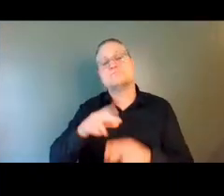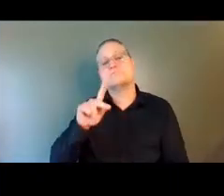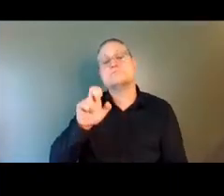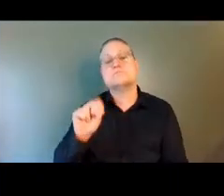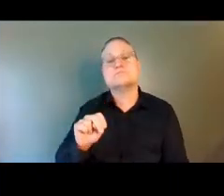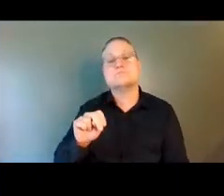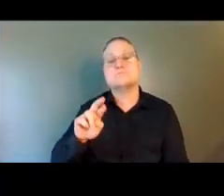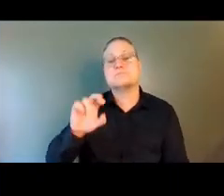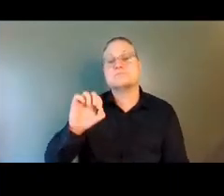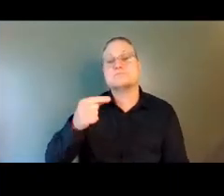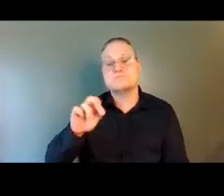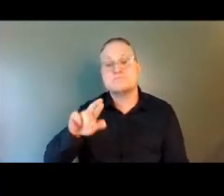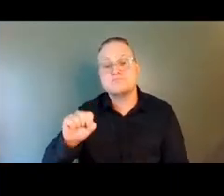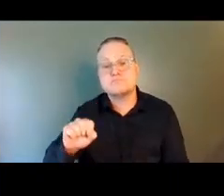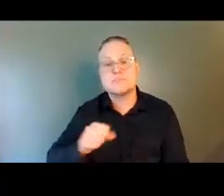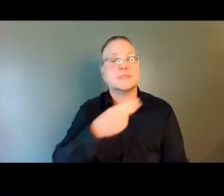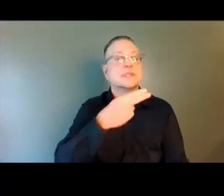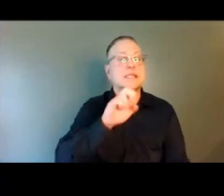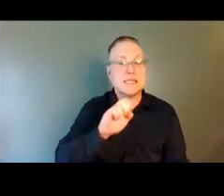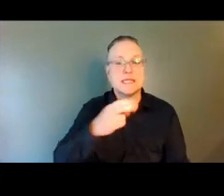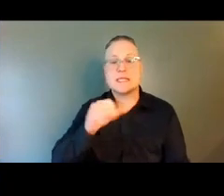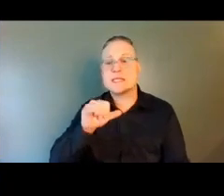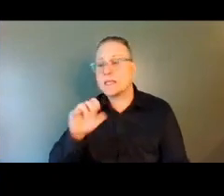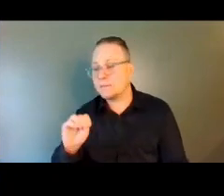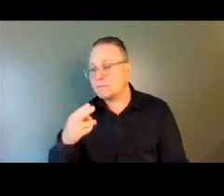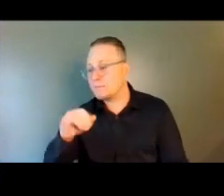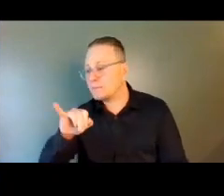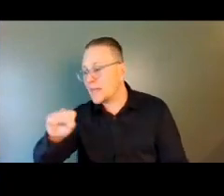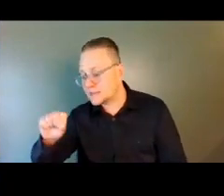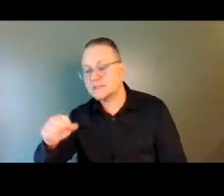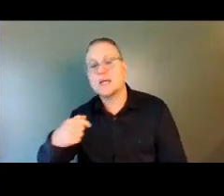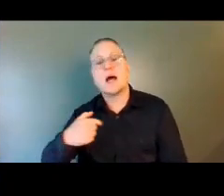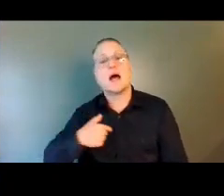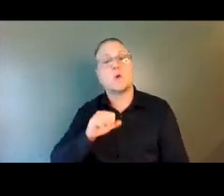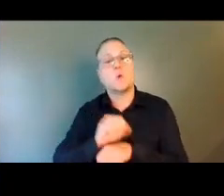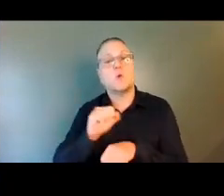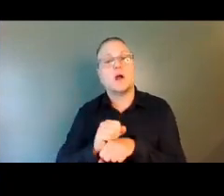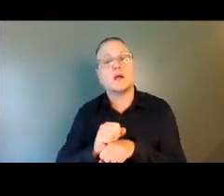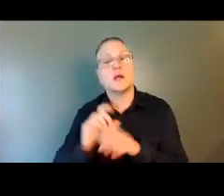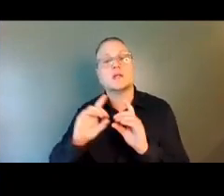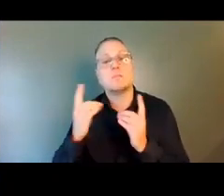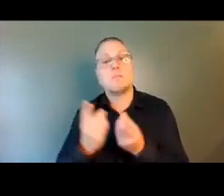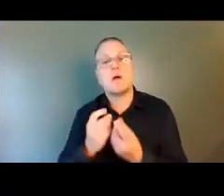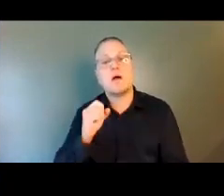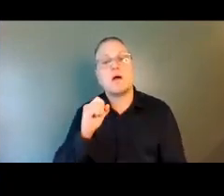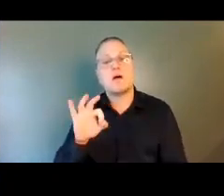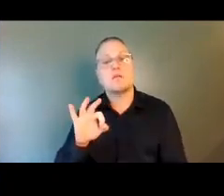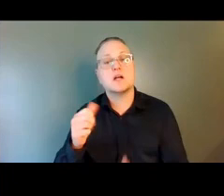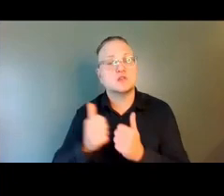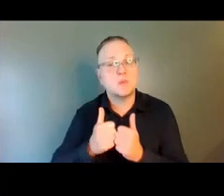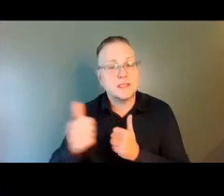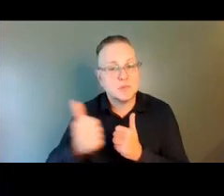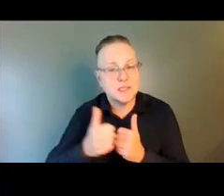I use pronouns he, him, his. I currently am employed at the Department of Transportation, Minnesota Department of